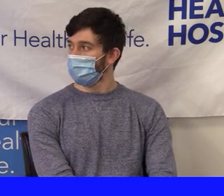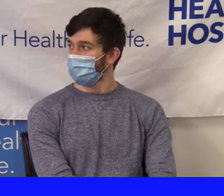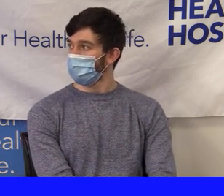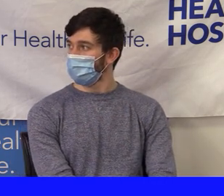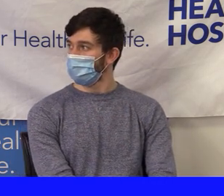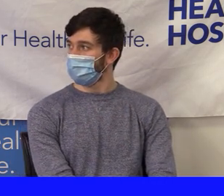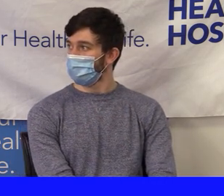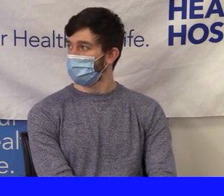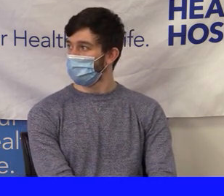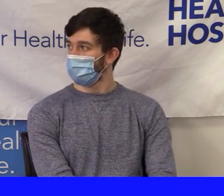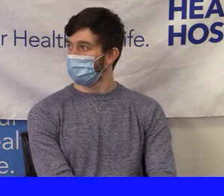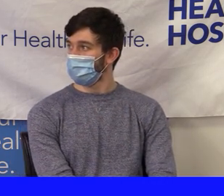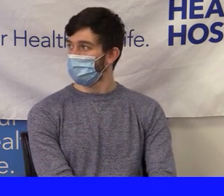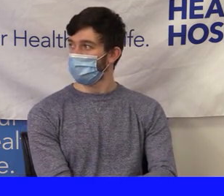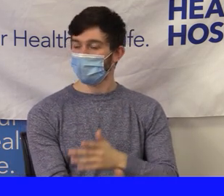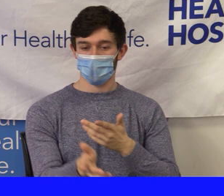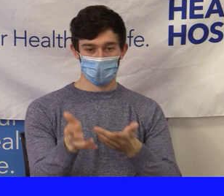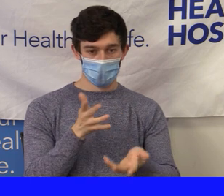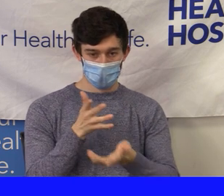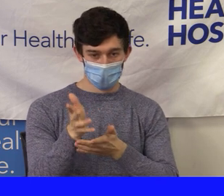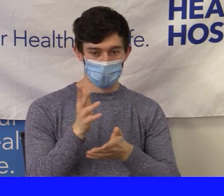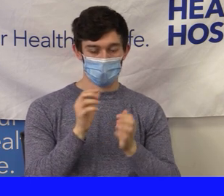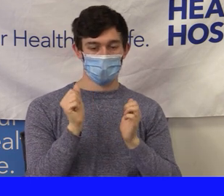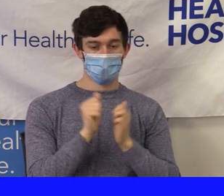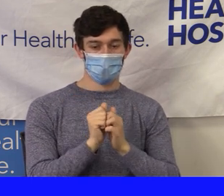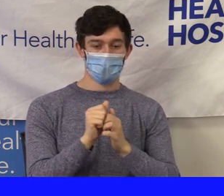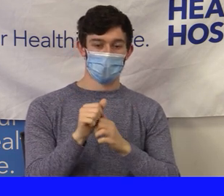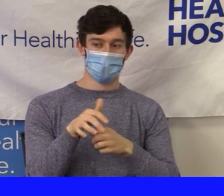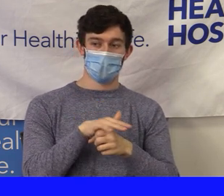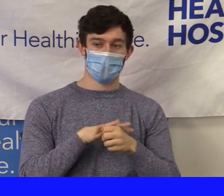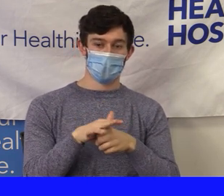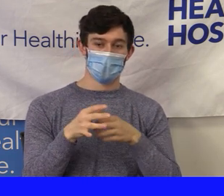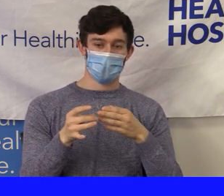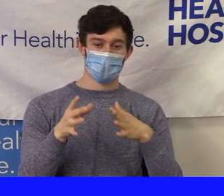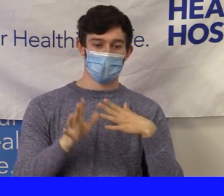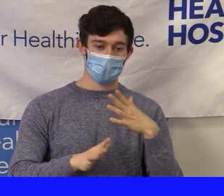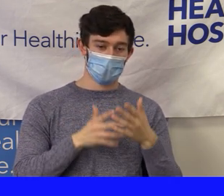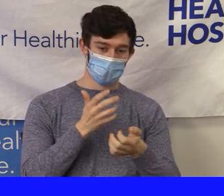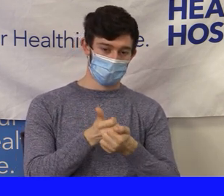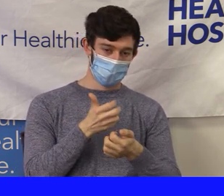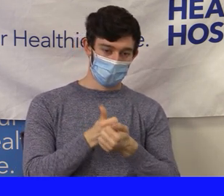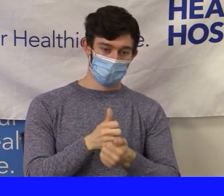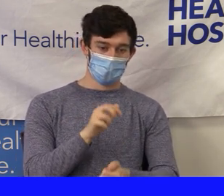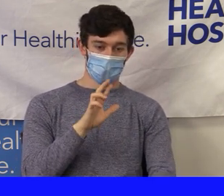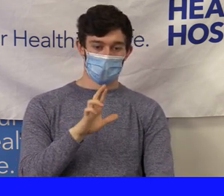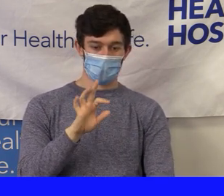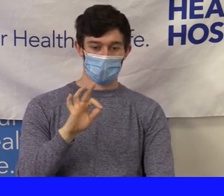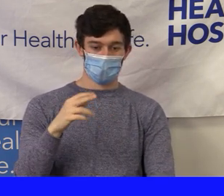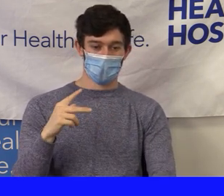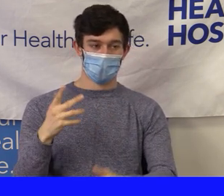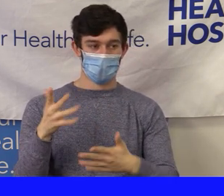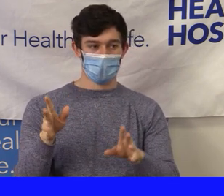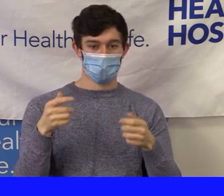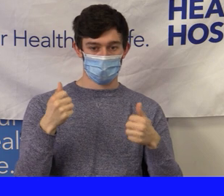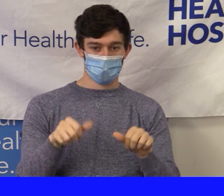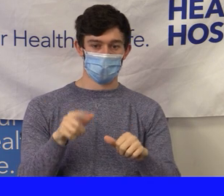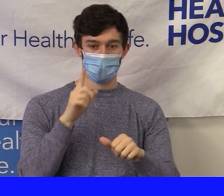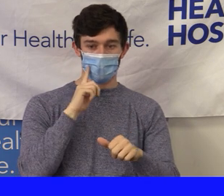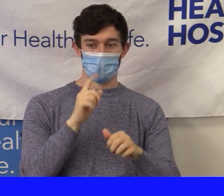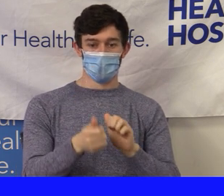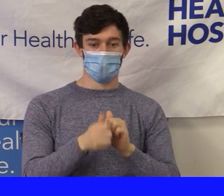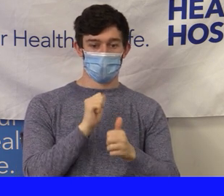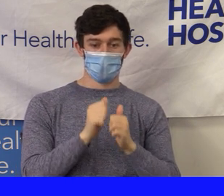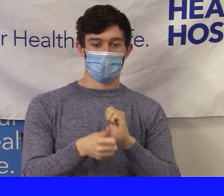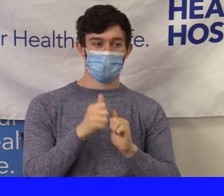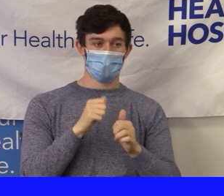Following consultation with our facility leaders, an updated RFP was posted for competitive